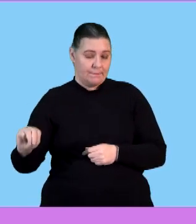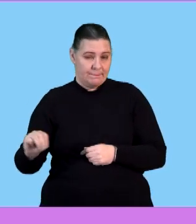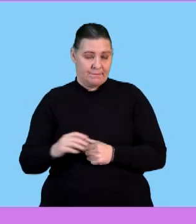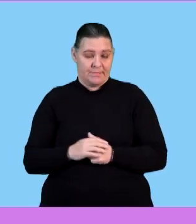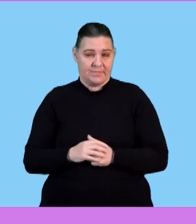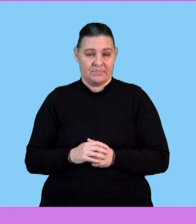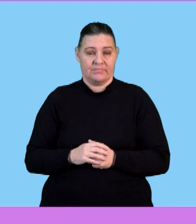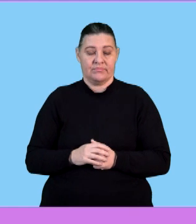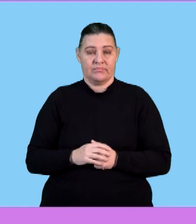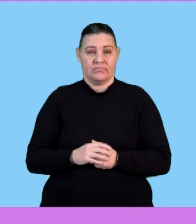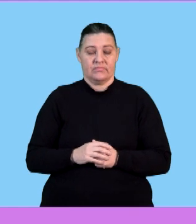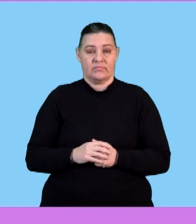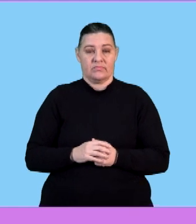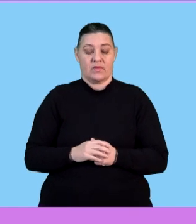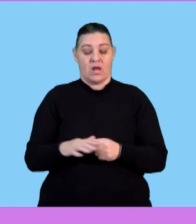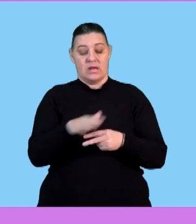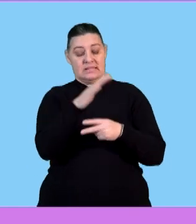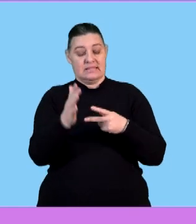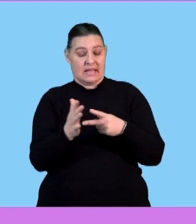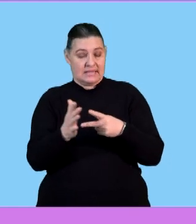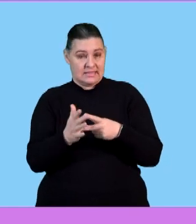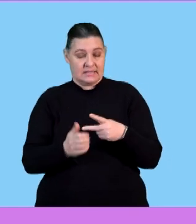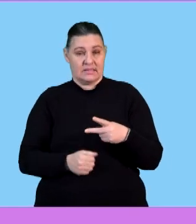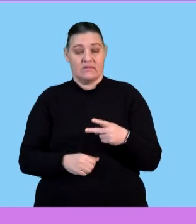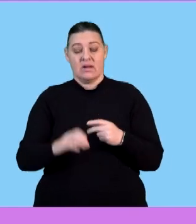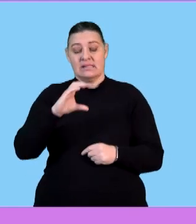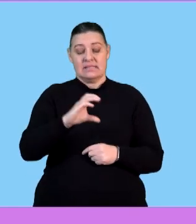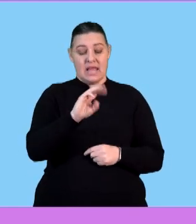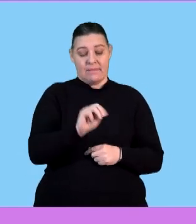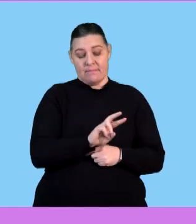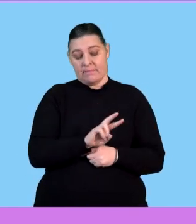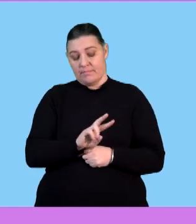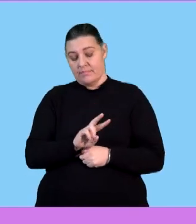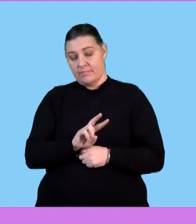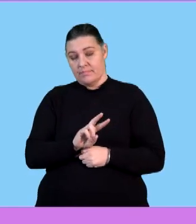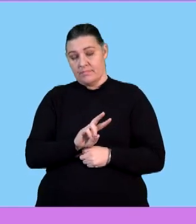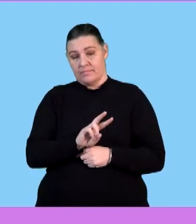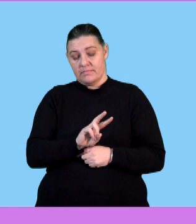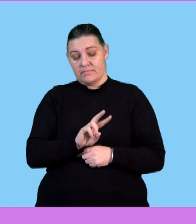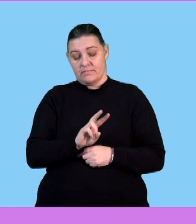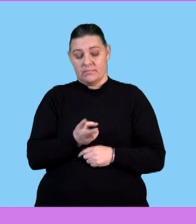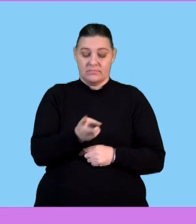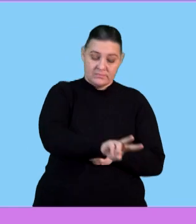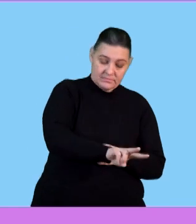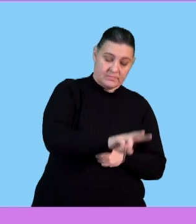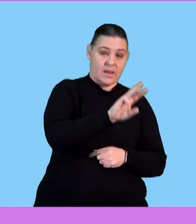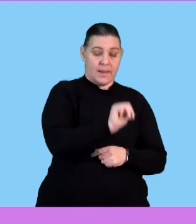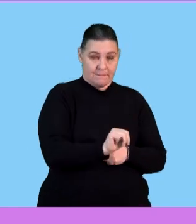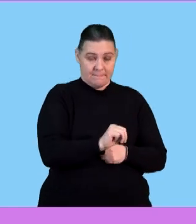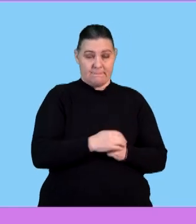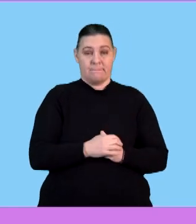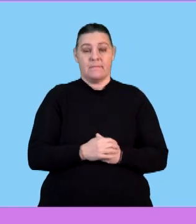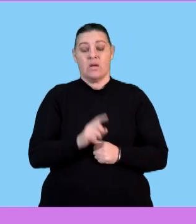centimeters. All right, that's the first part. Now we've got to go from centimeters to meters. So there